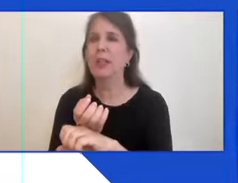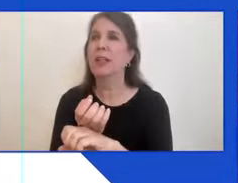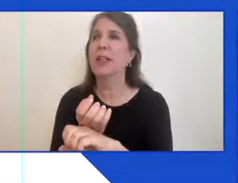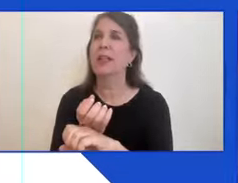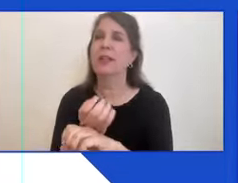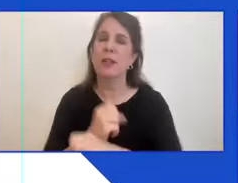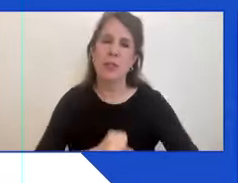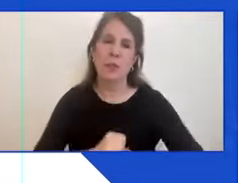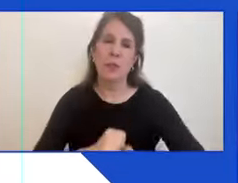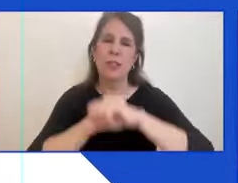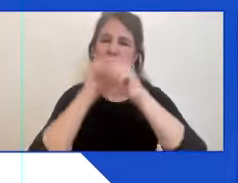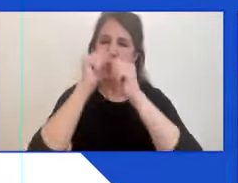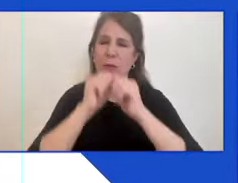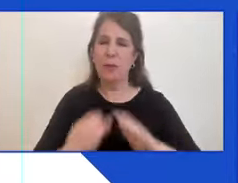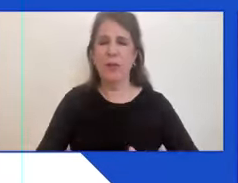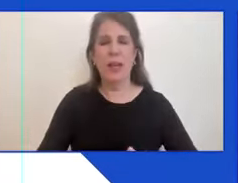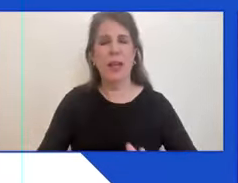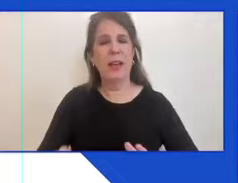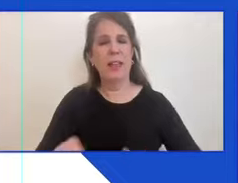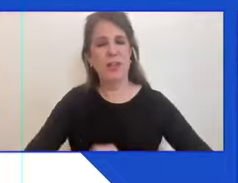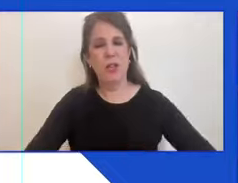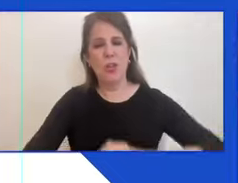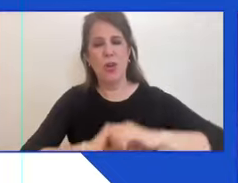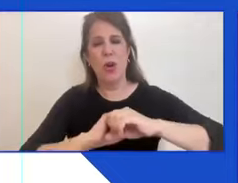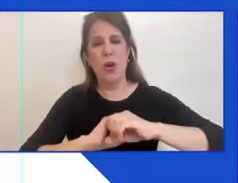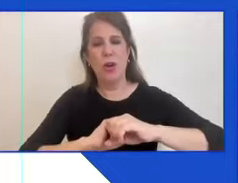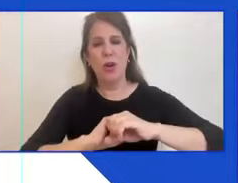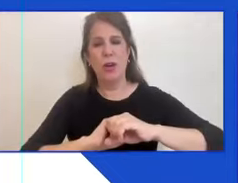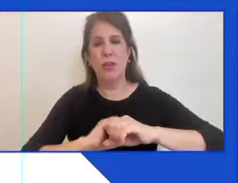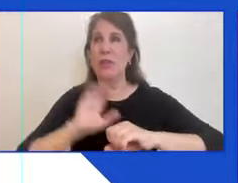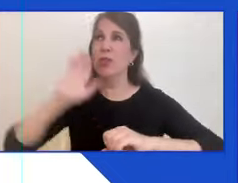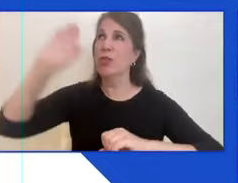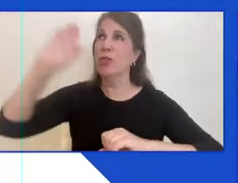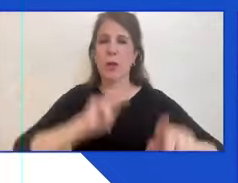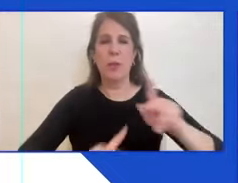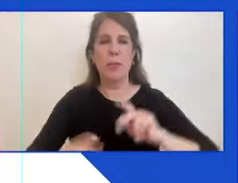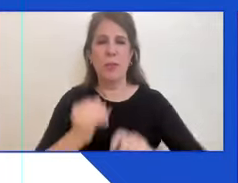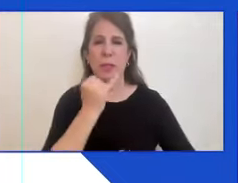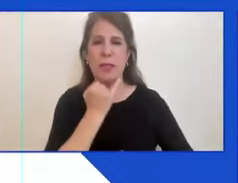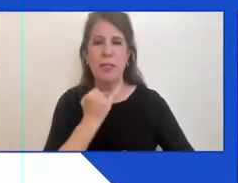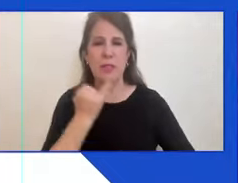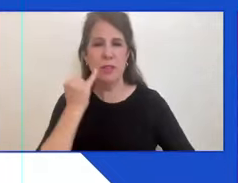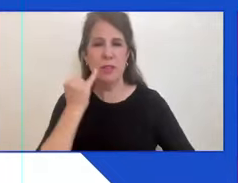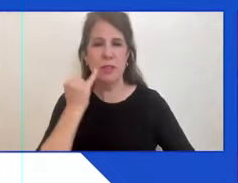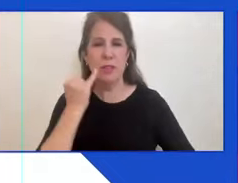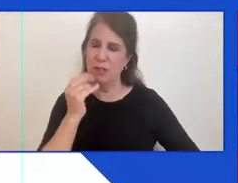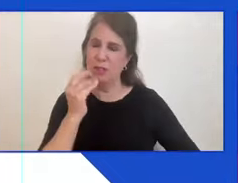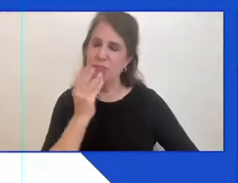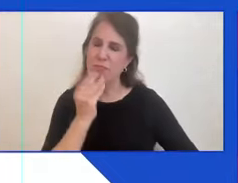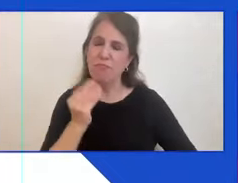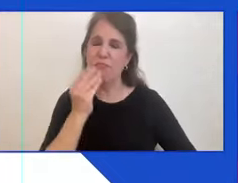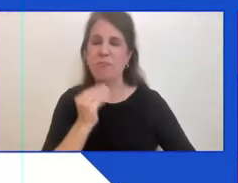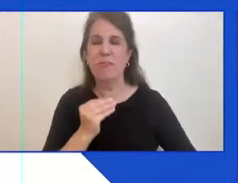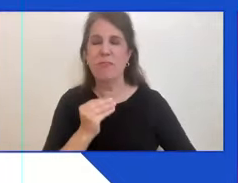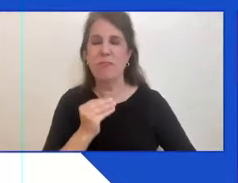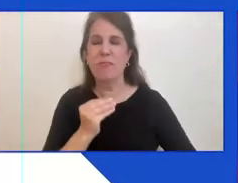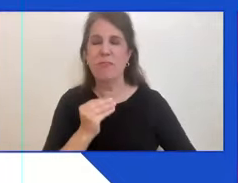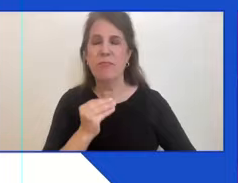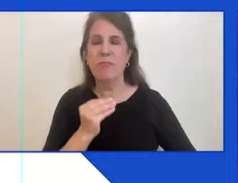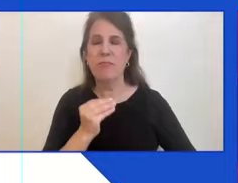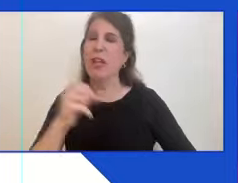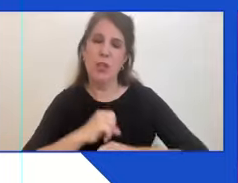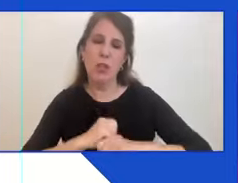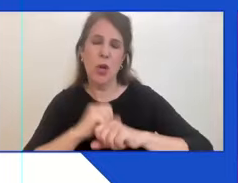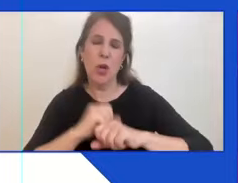protect, and guard those of your people, Israel, and of your people from all faiths and